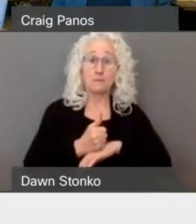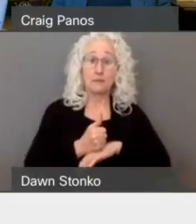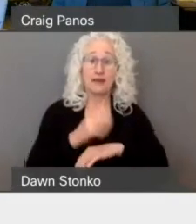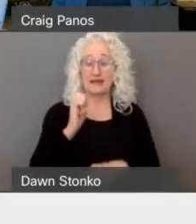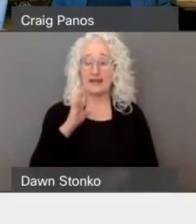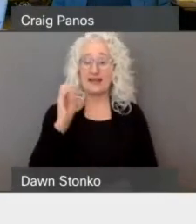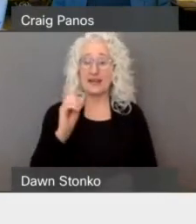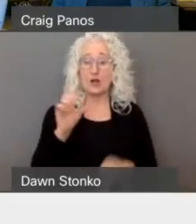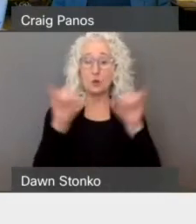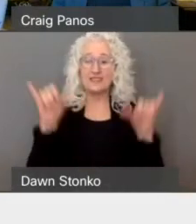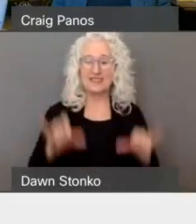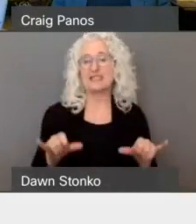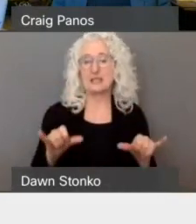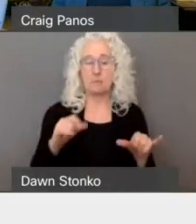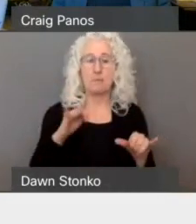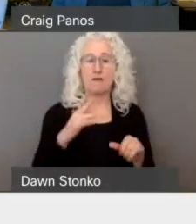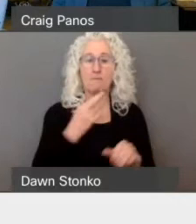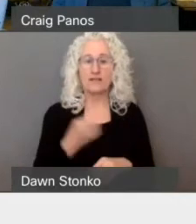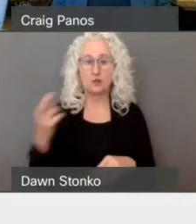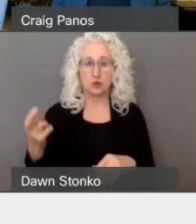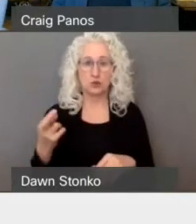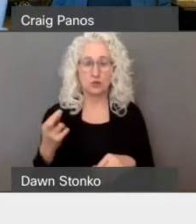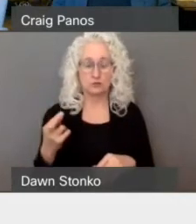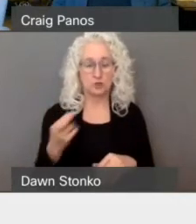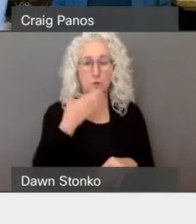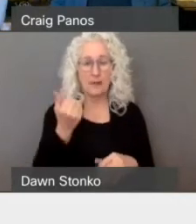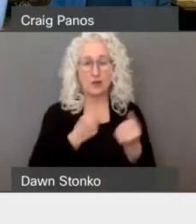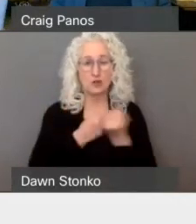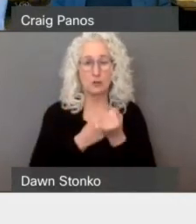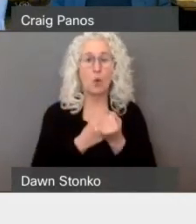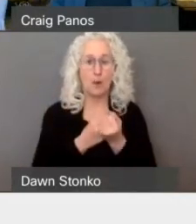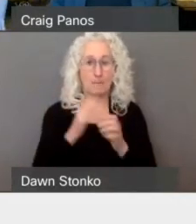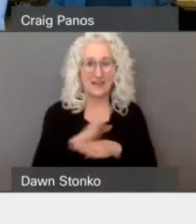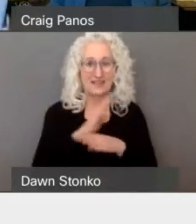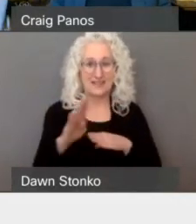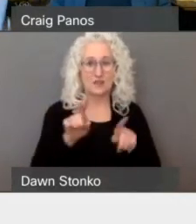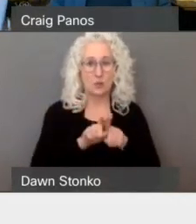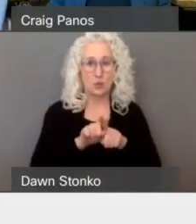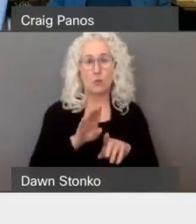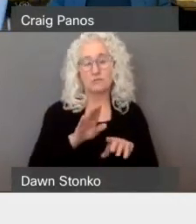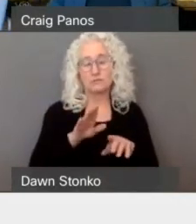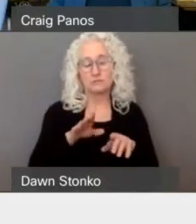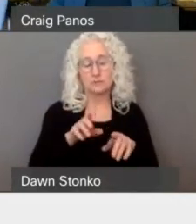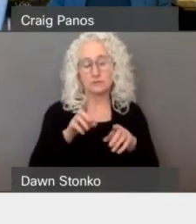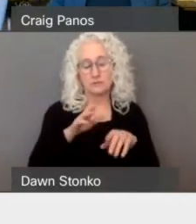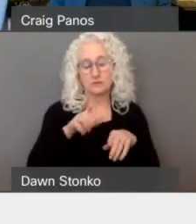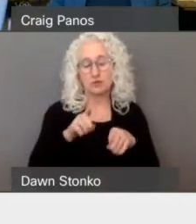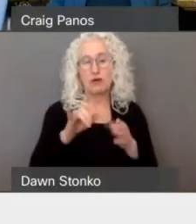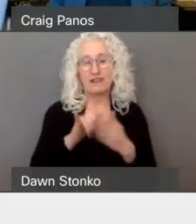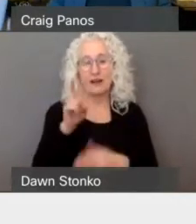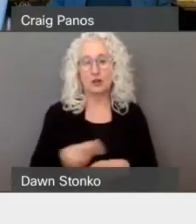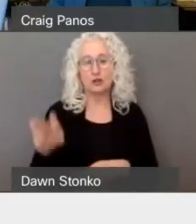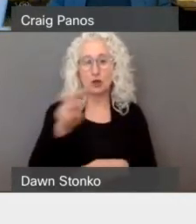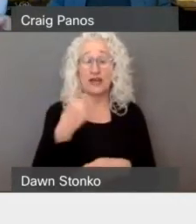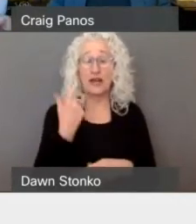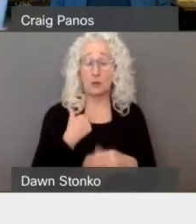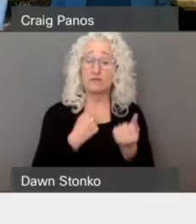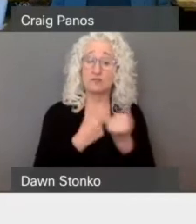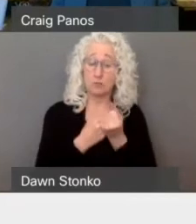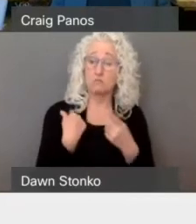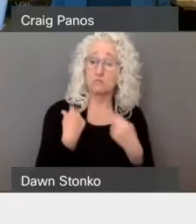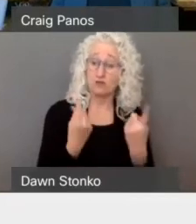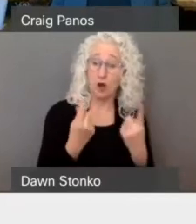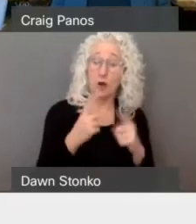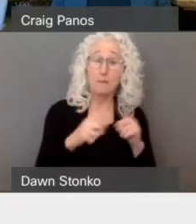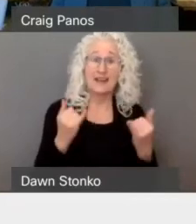of resources to better support businesses along their journey? We've been really proud of the work that we've done so far. Now, fast forward to now where we